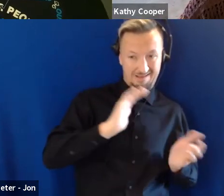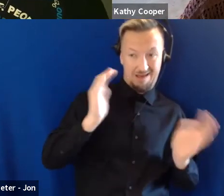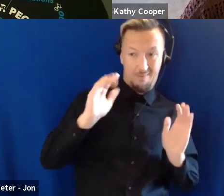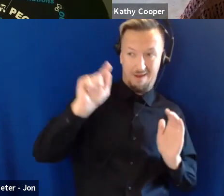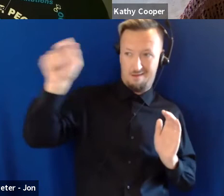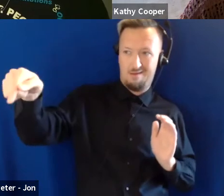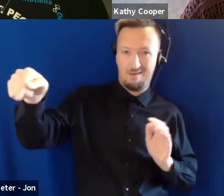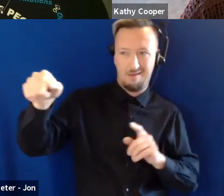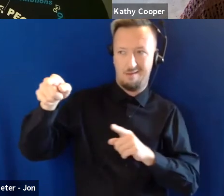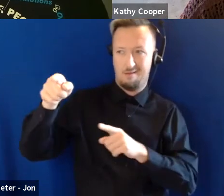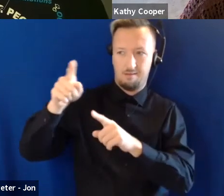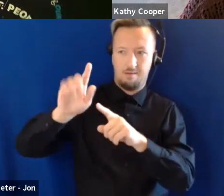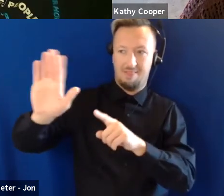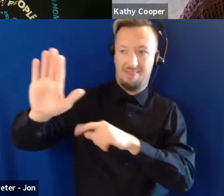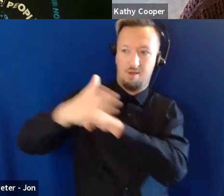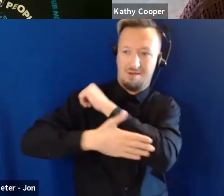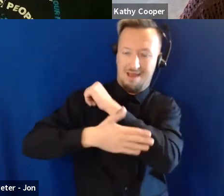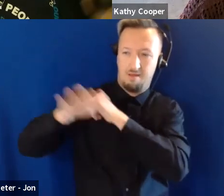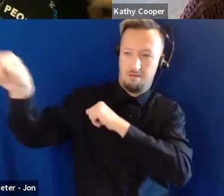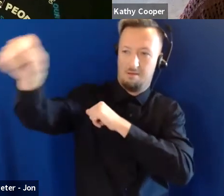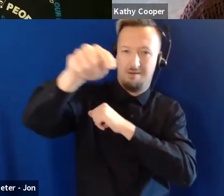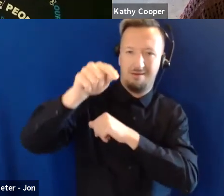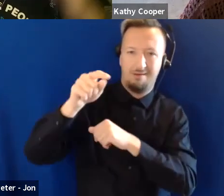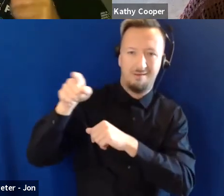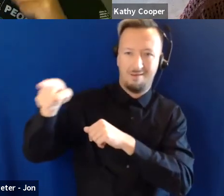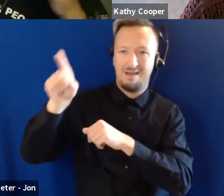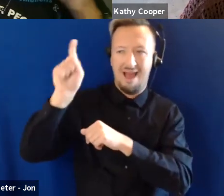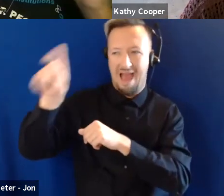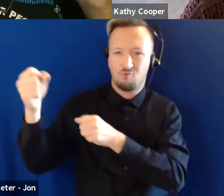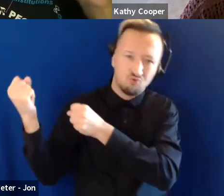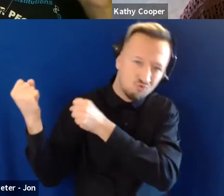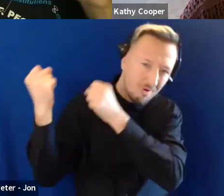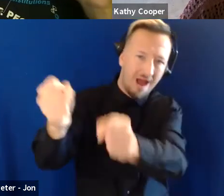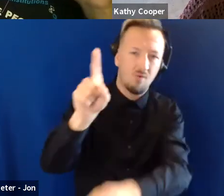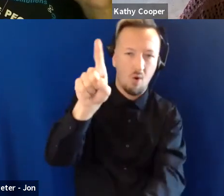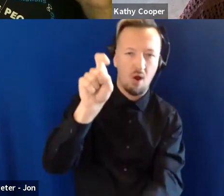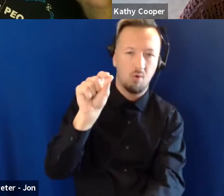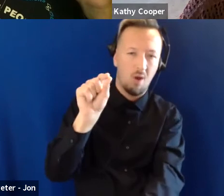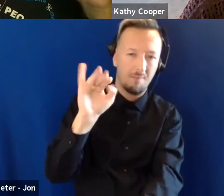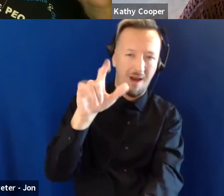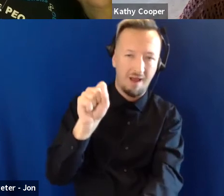to drive 120 miles to get from one corner of their service area to the other.